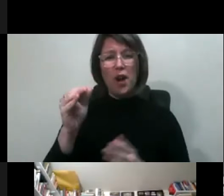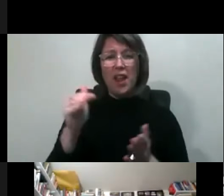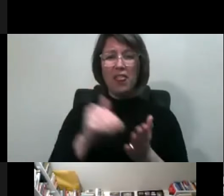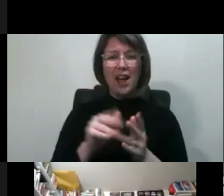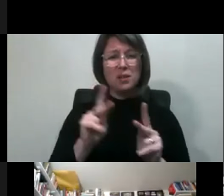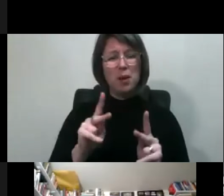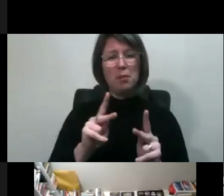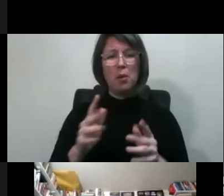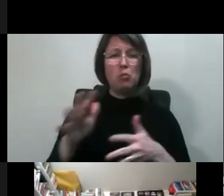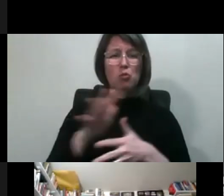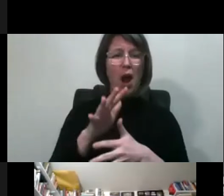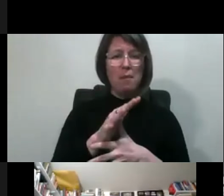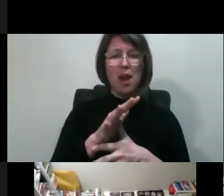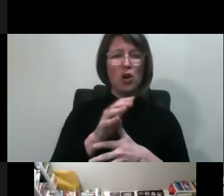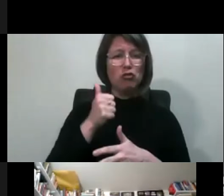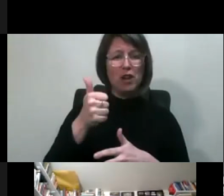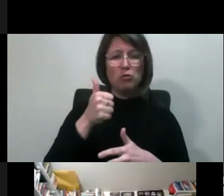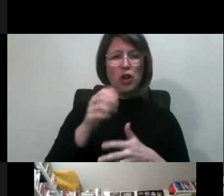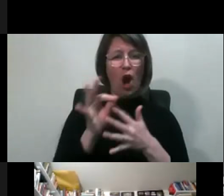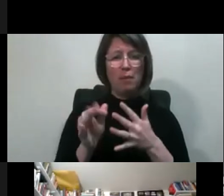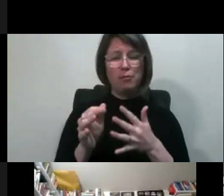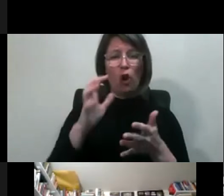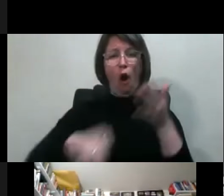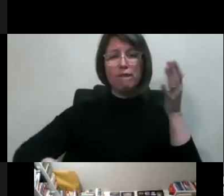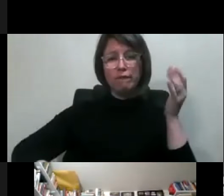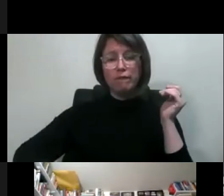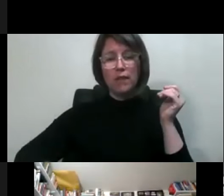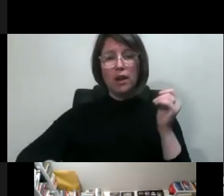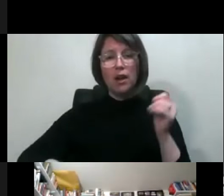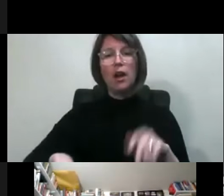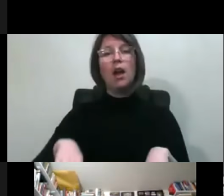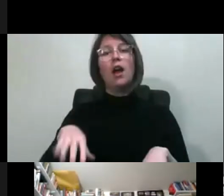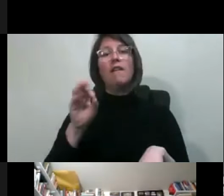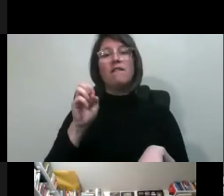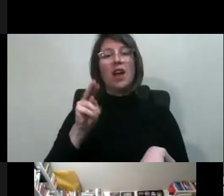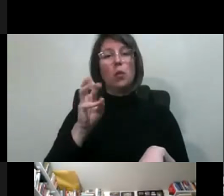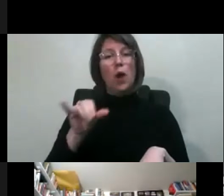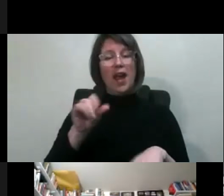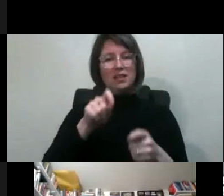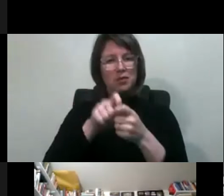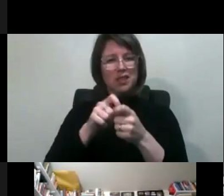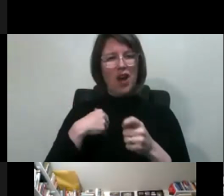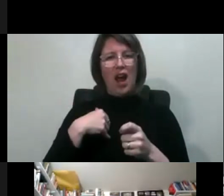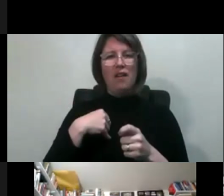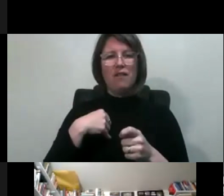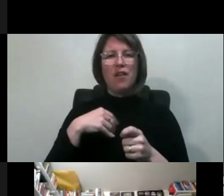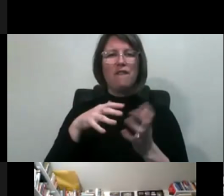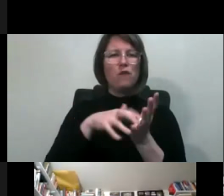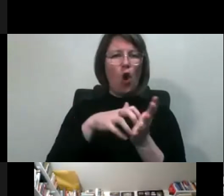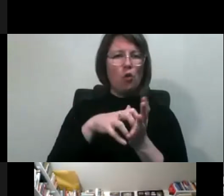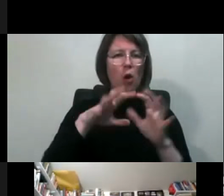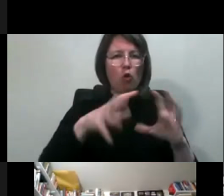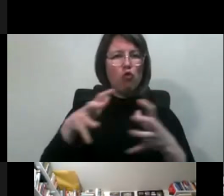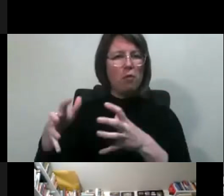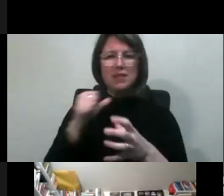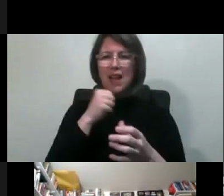mode of transport removed. The West Fenway in particular has a really high concentration of vulnerable populations who really don't